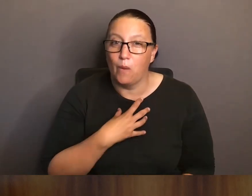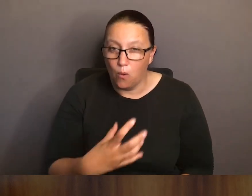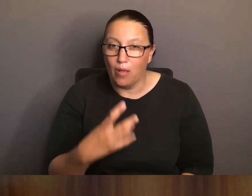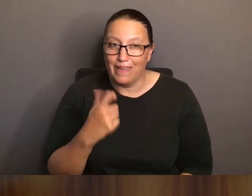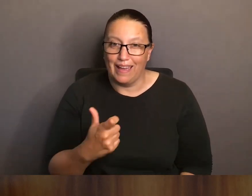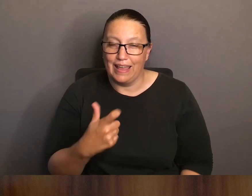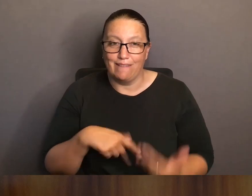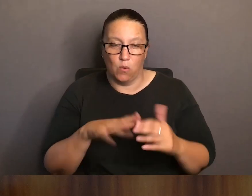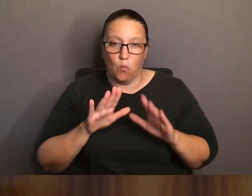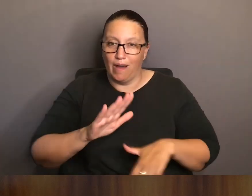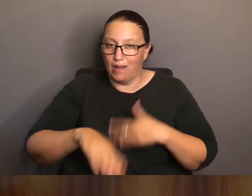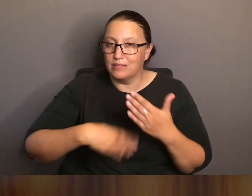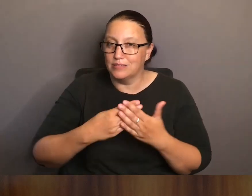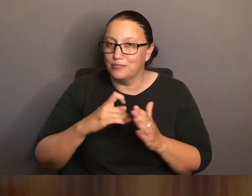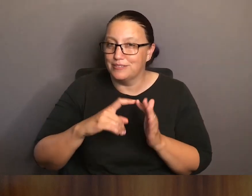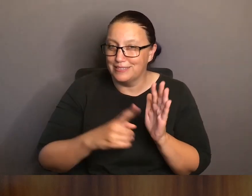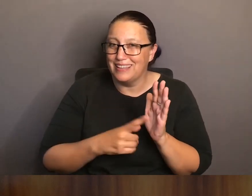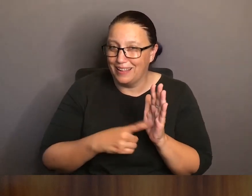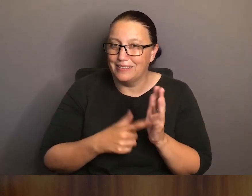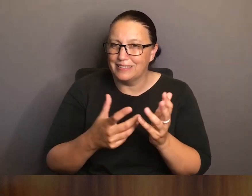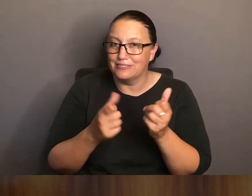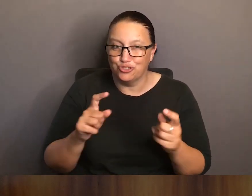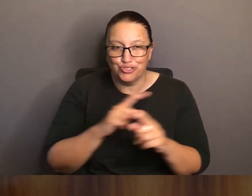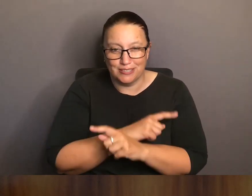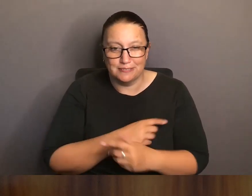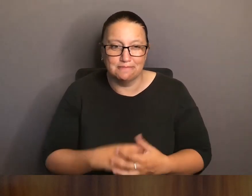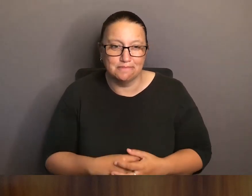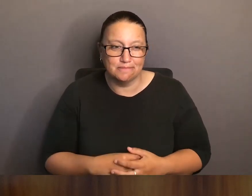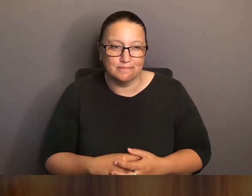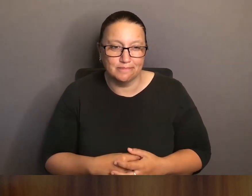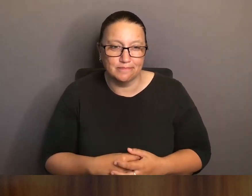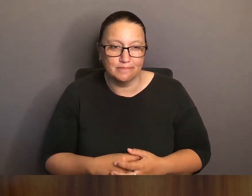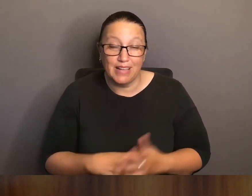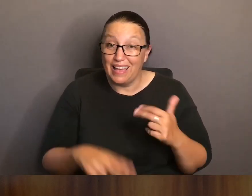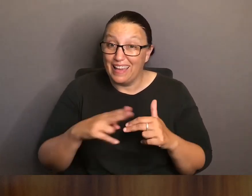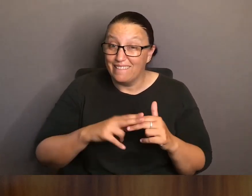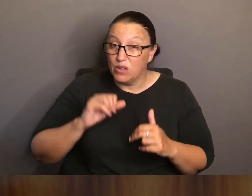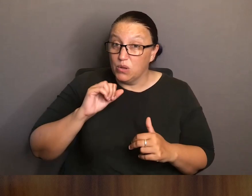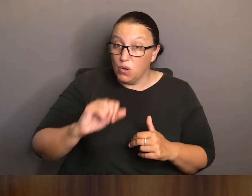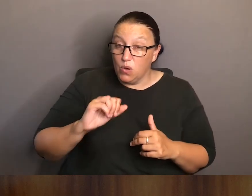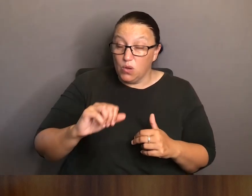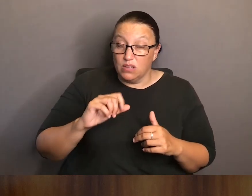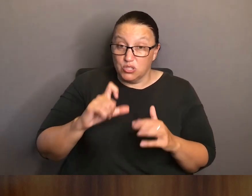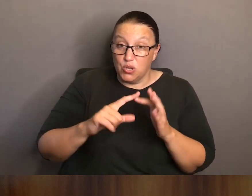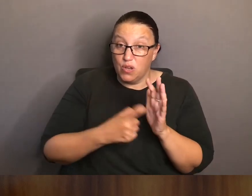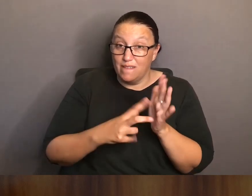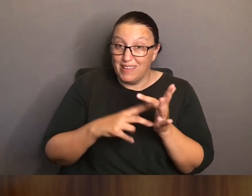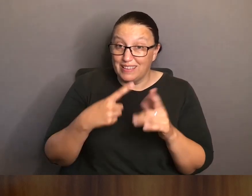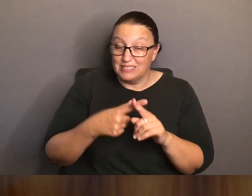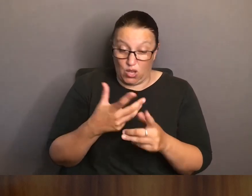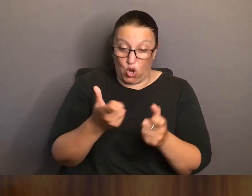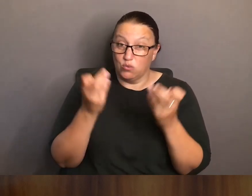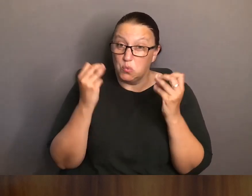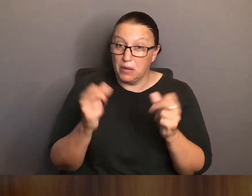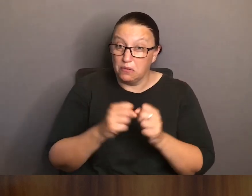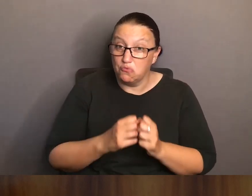rare, usually diagnosed when a woman sees a healthcare provider or doctor noticing other symptoms. The